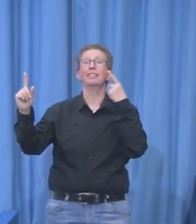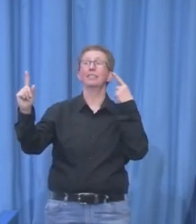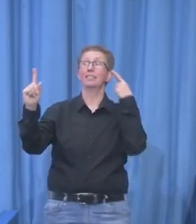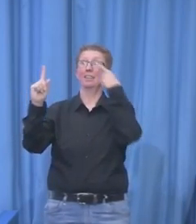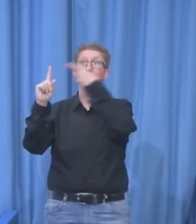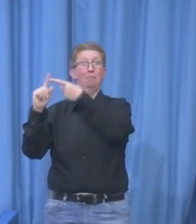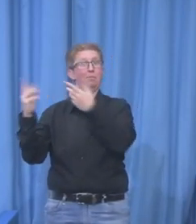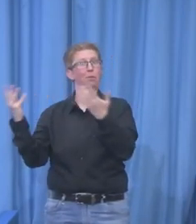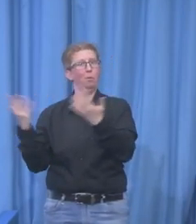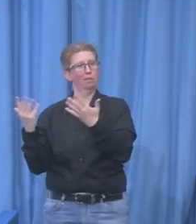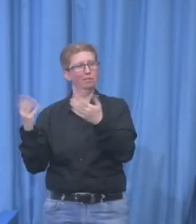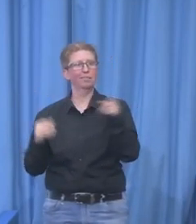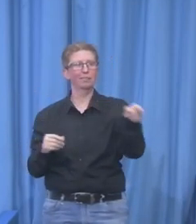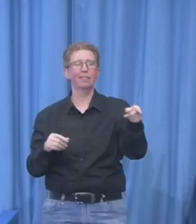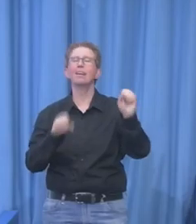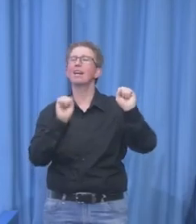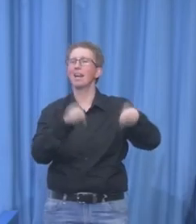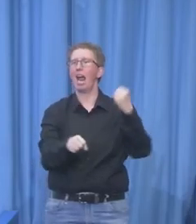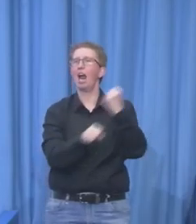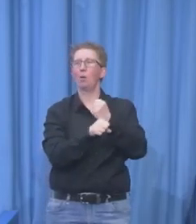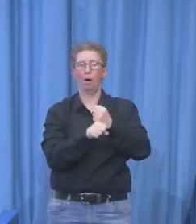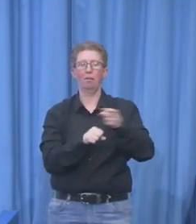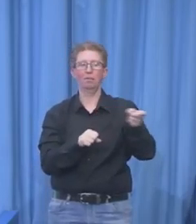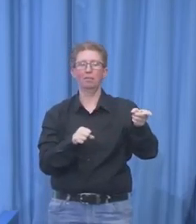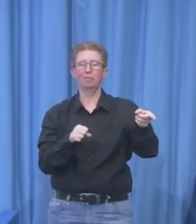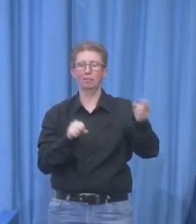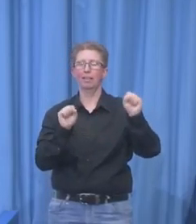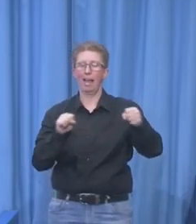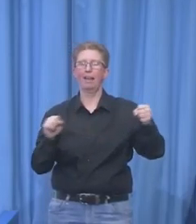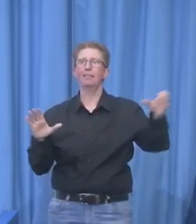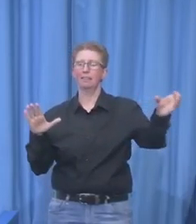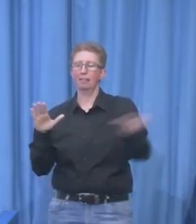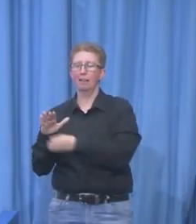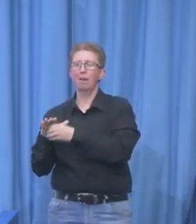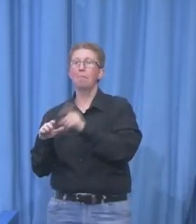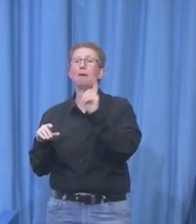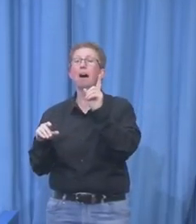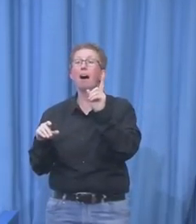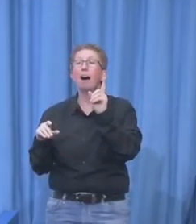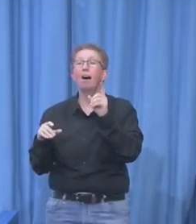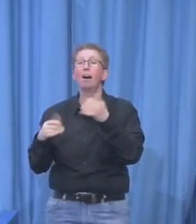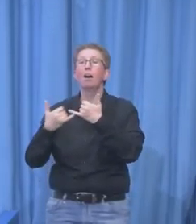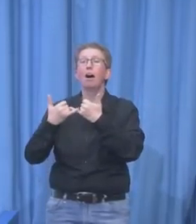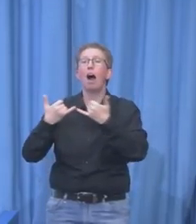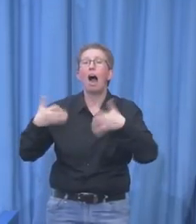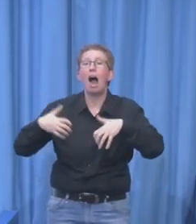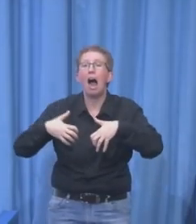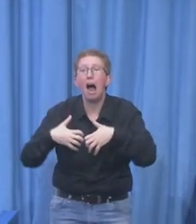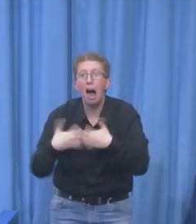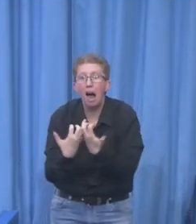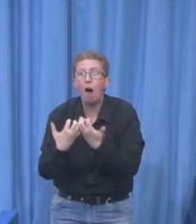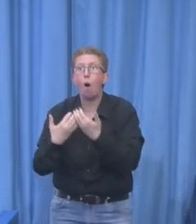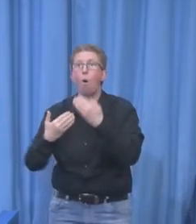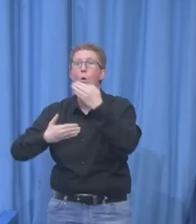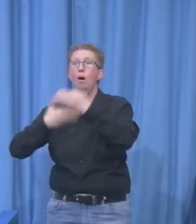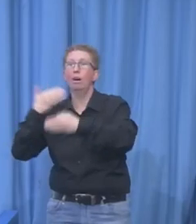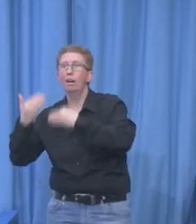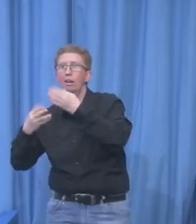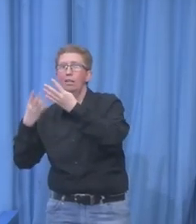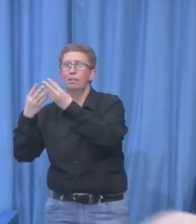the training that I have just done. So I just want to say thank you to Peter, thank you to you, and that's my last